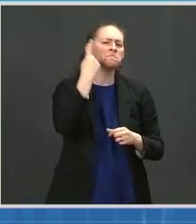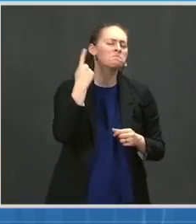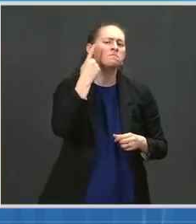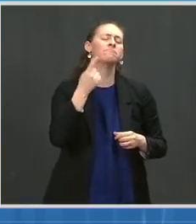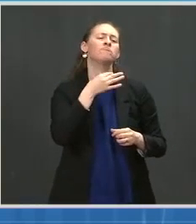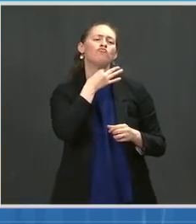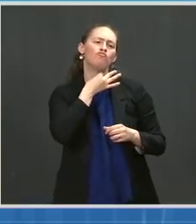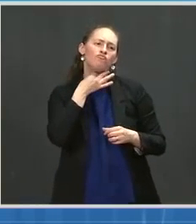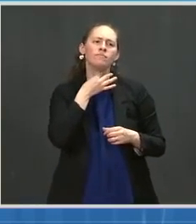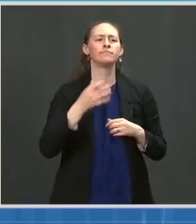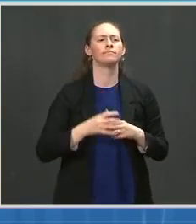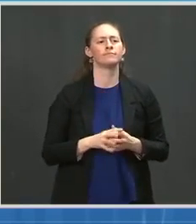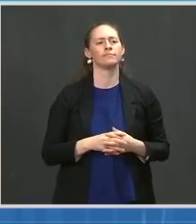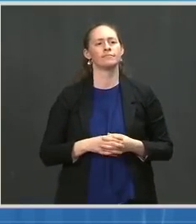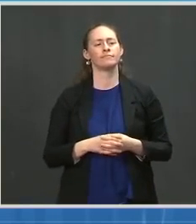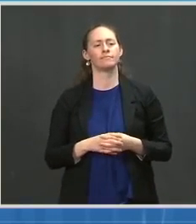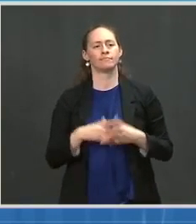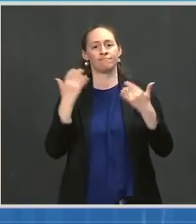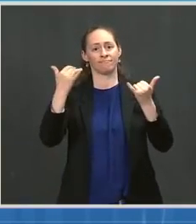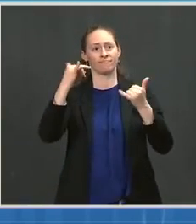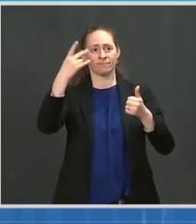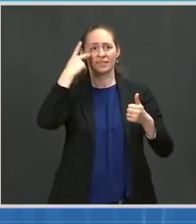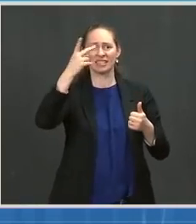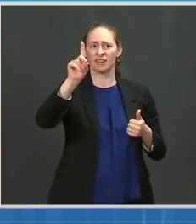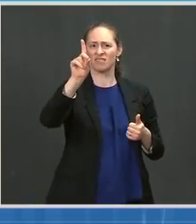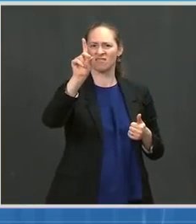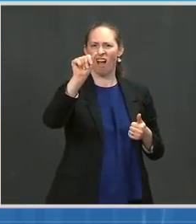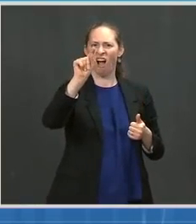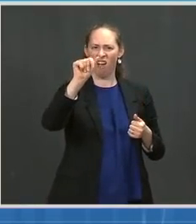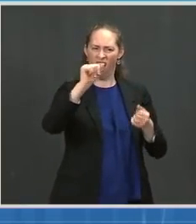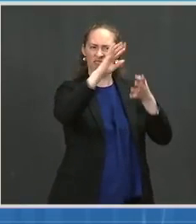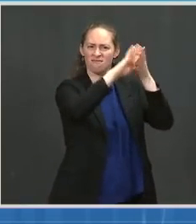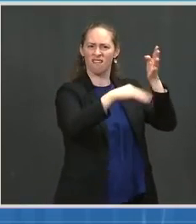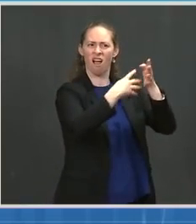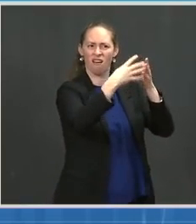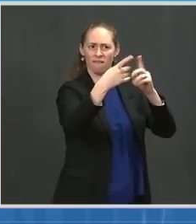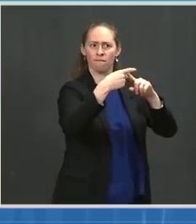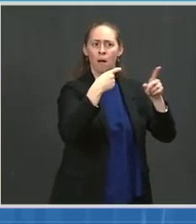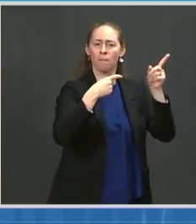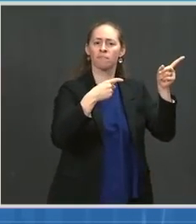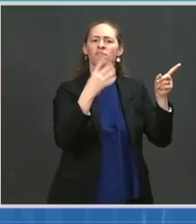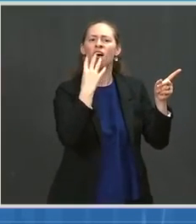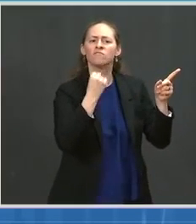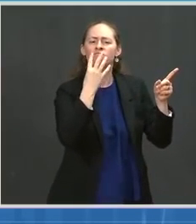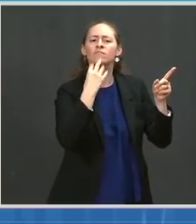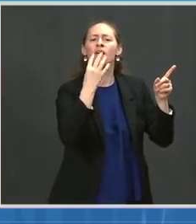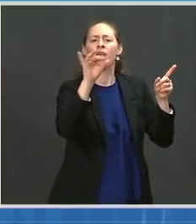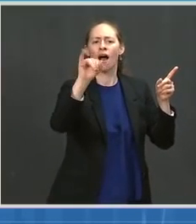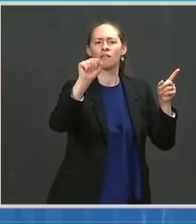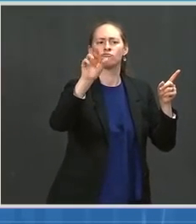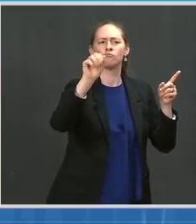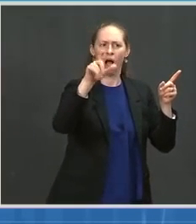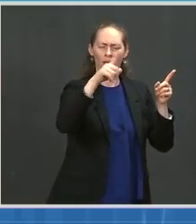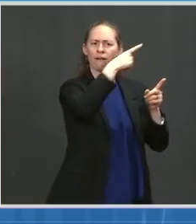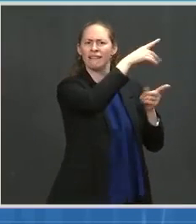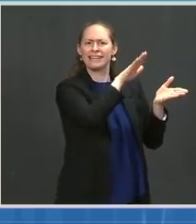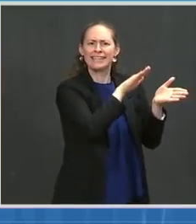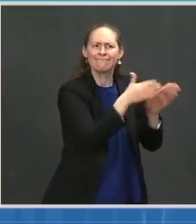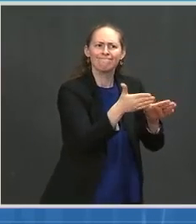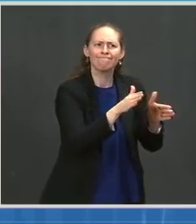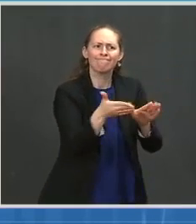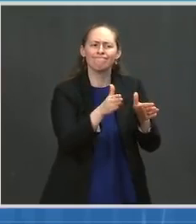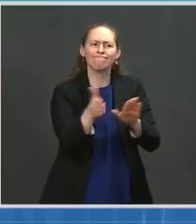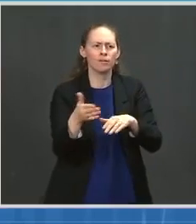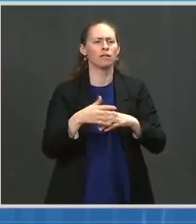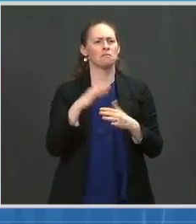data we're seeing out of Israel and plummeting death and illness rates, where do you think the US will need to get in terms